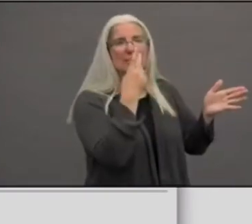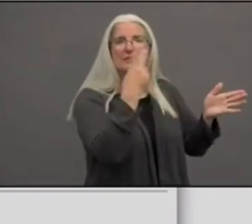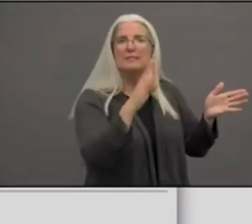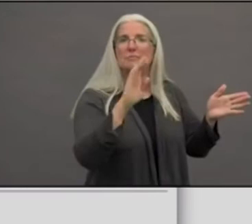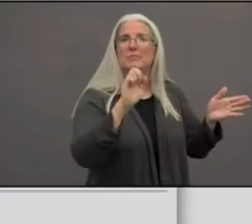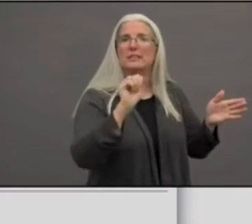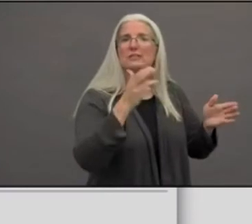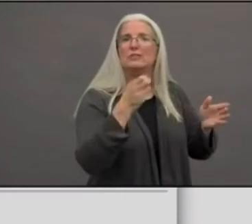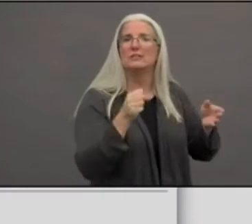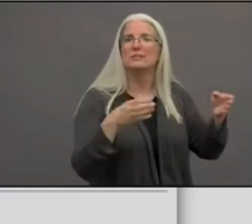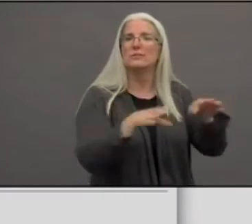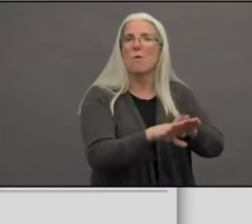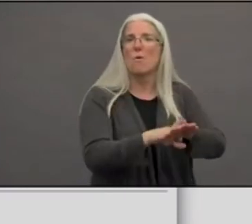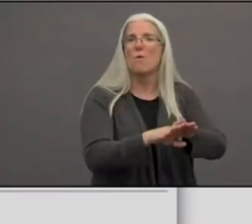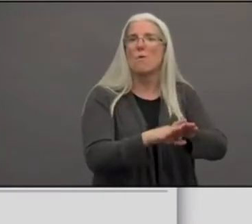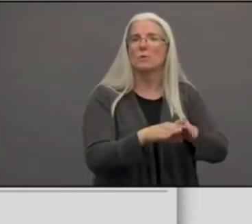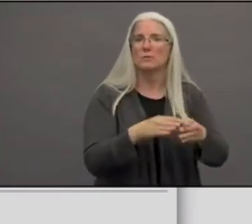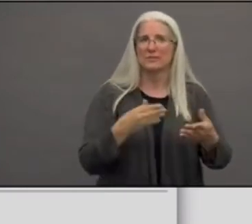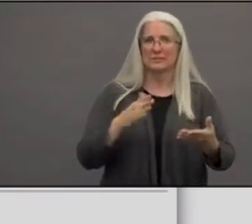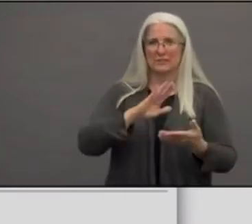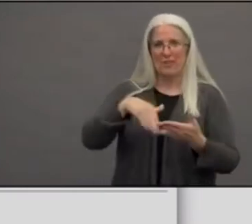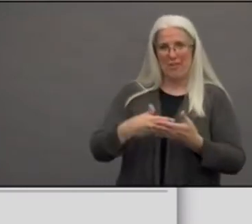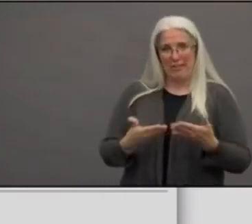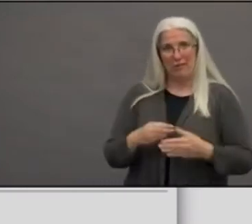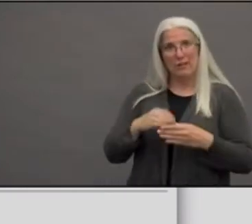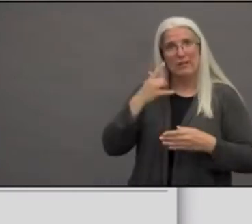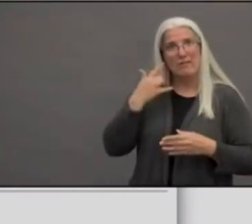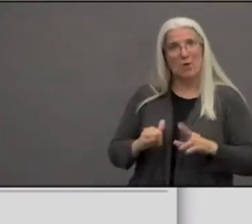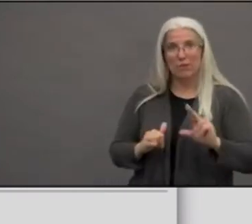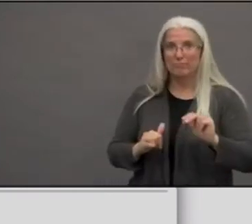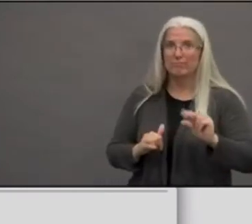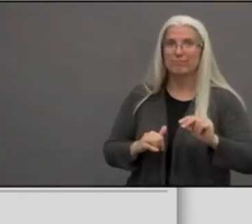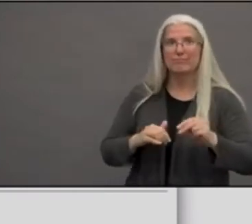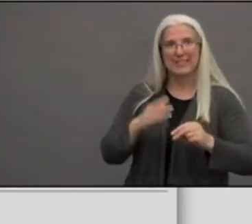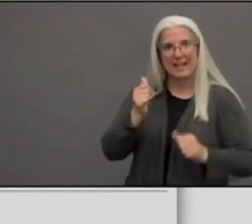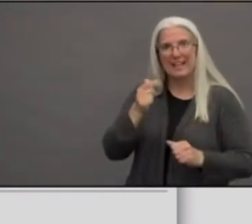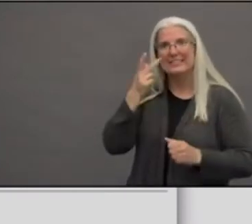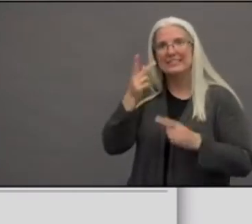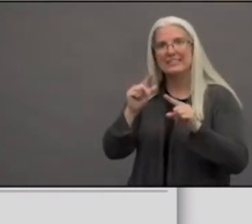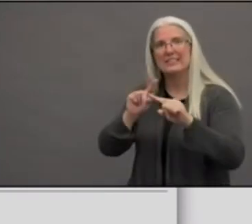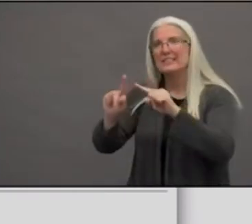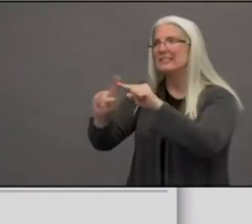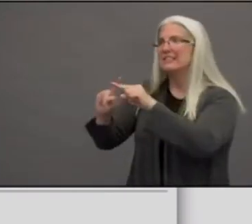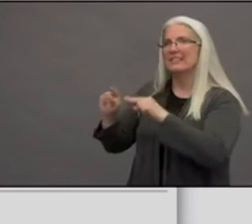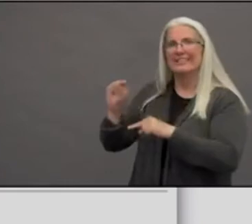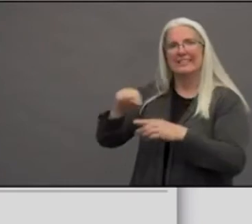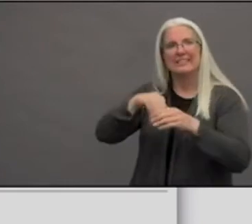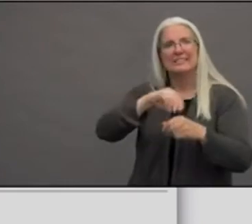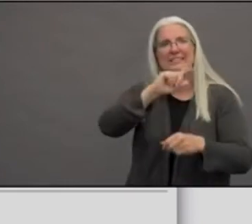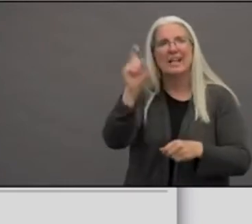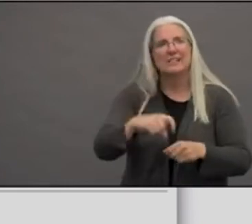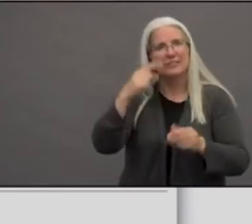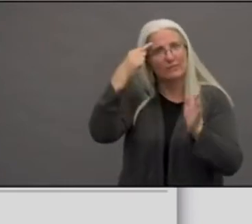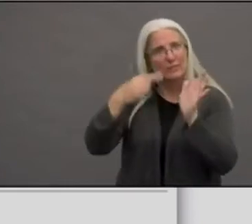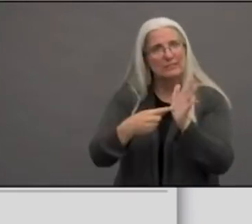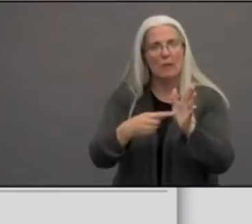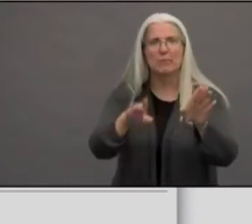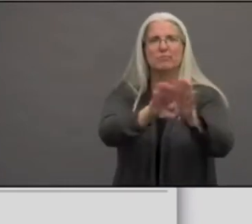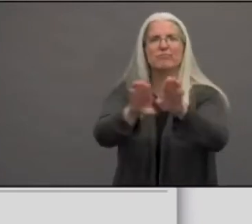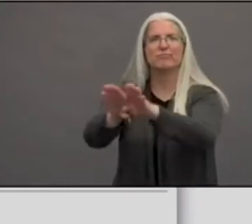Bay Area or in California. You can see parks in Texas are being closed too due